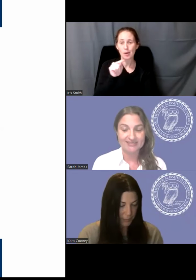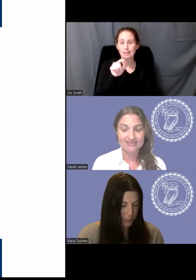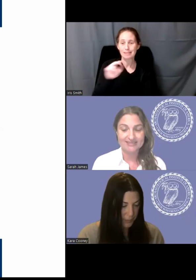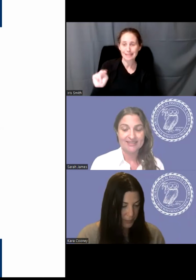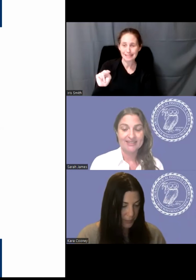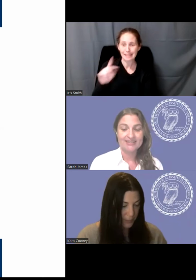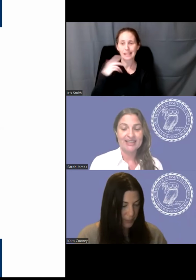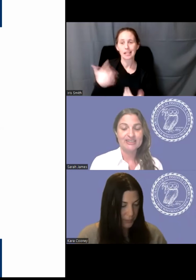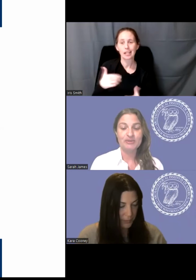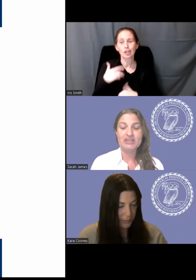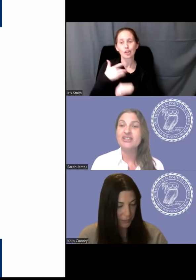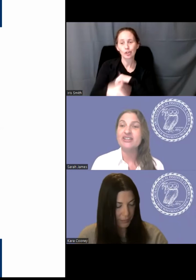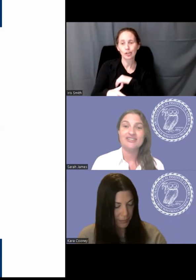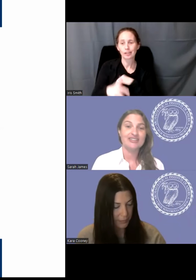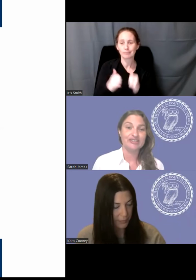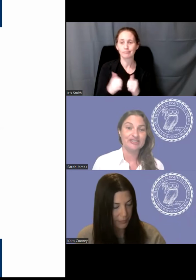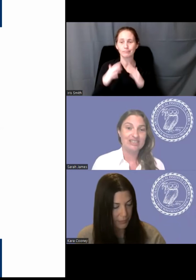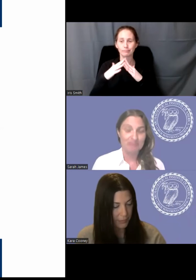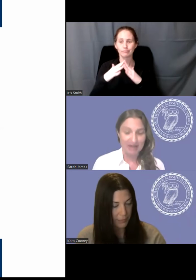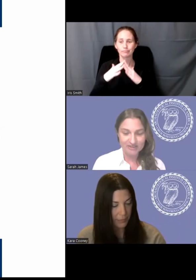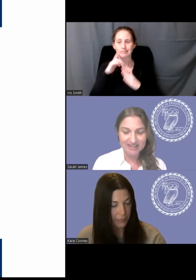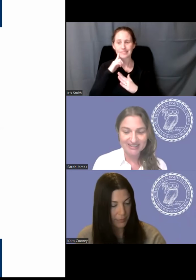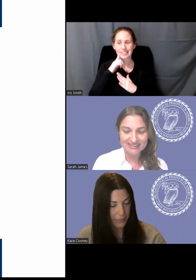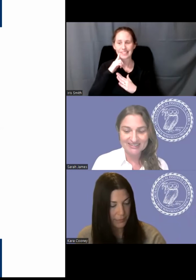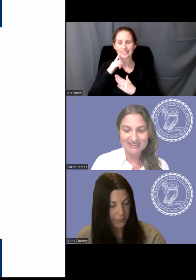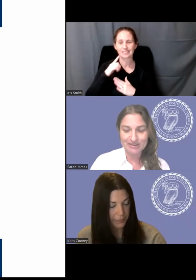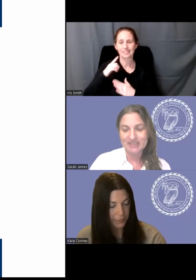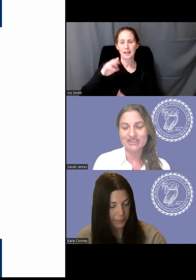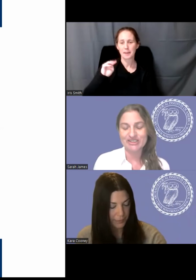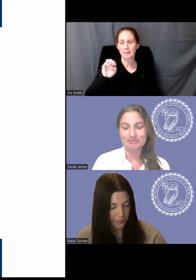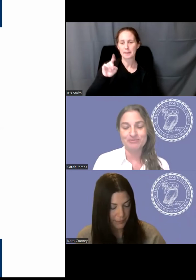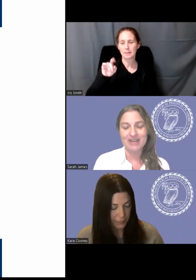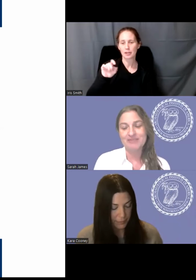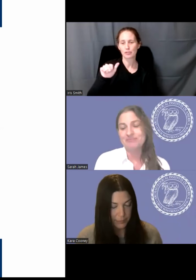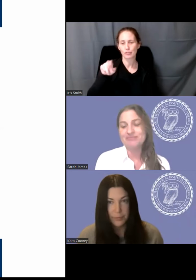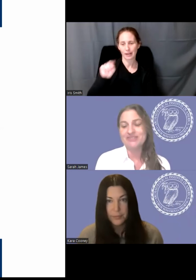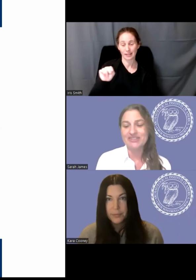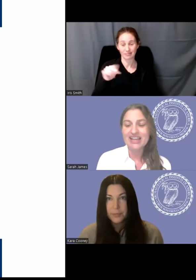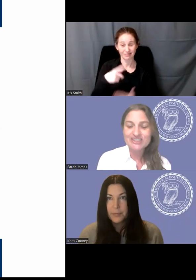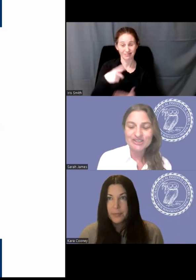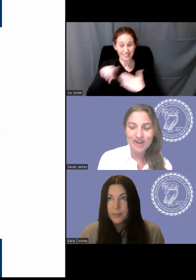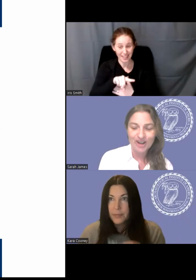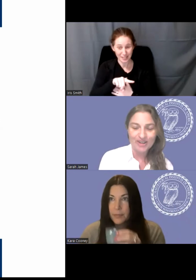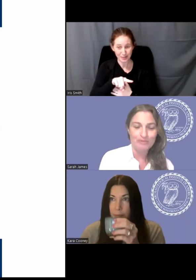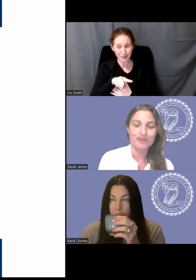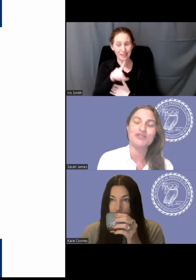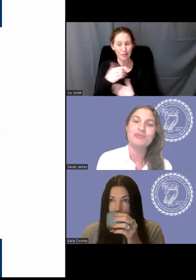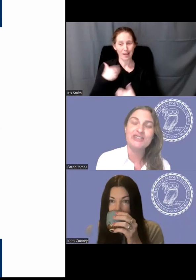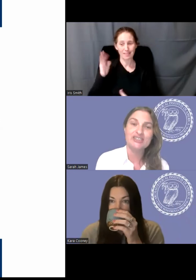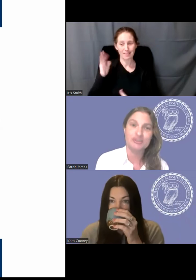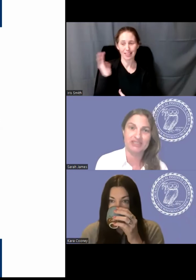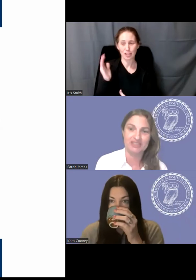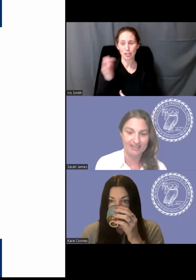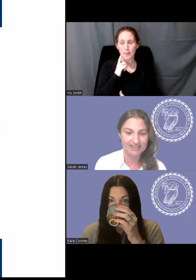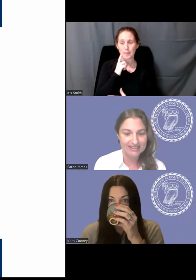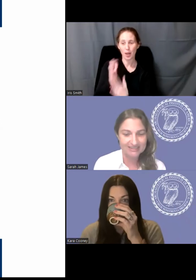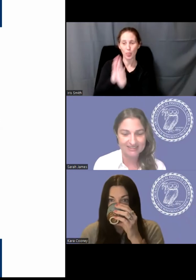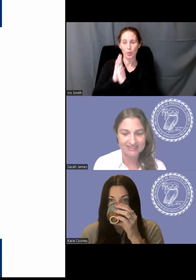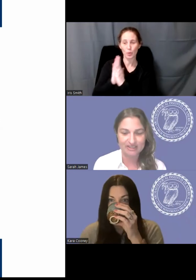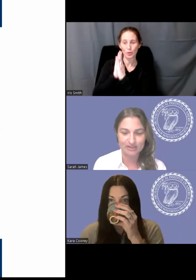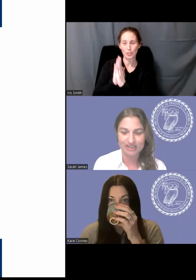Mediterranean. Next week, Dr. Lini Mazurek is going to give a lecture on the worship of the Egyptian